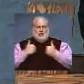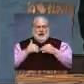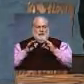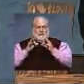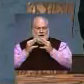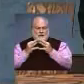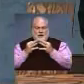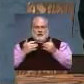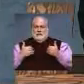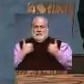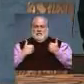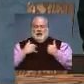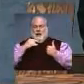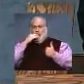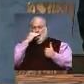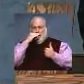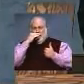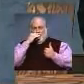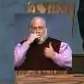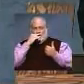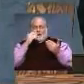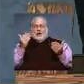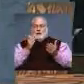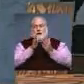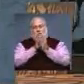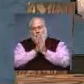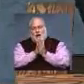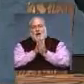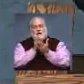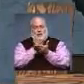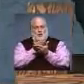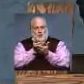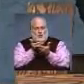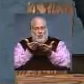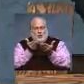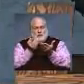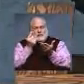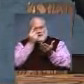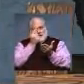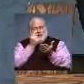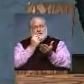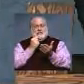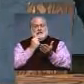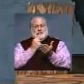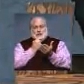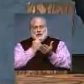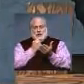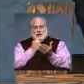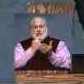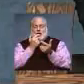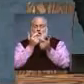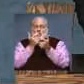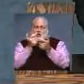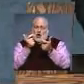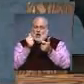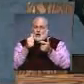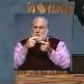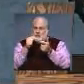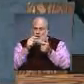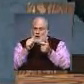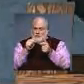young kids. We're here to ask the city to really think about large apartment